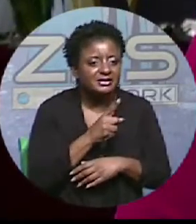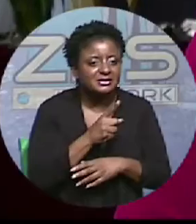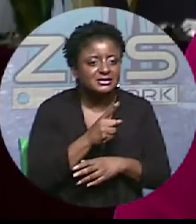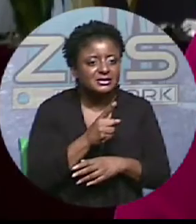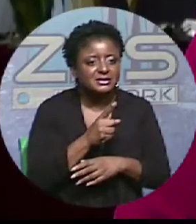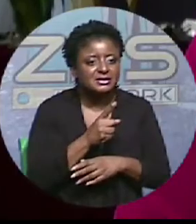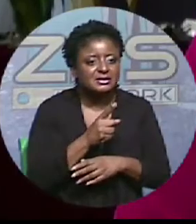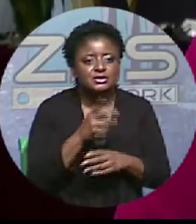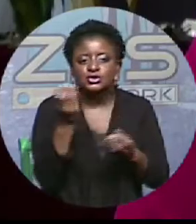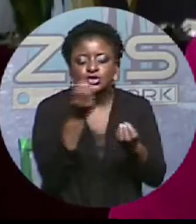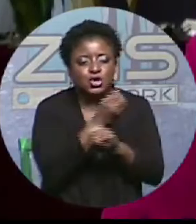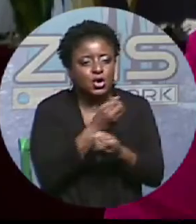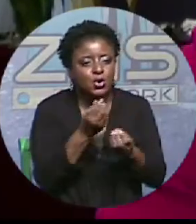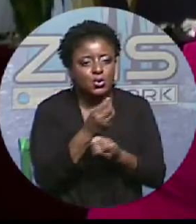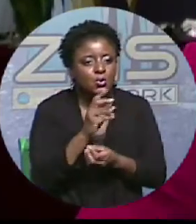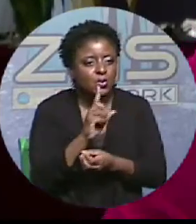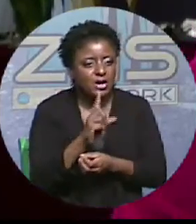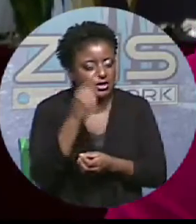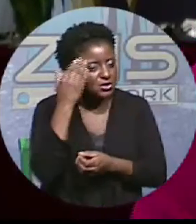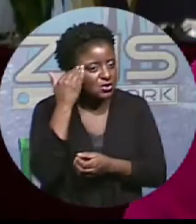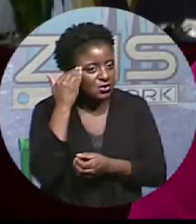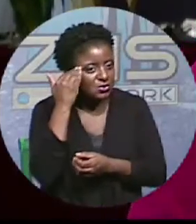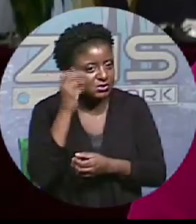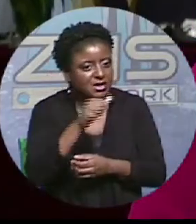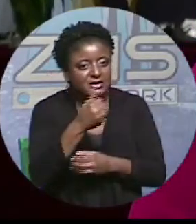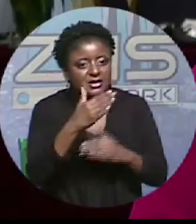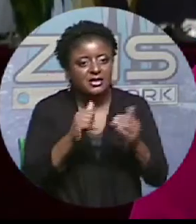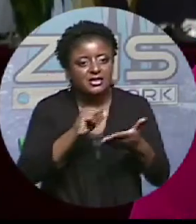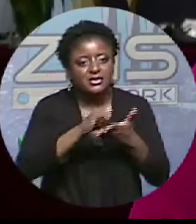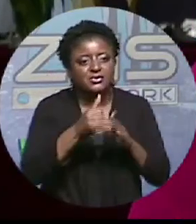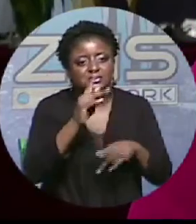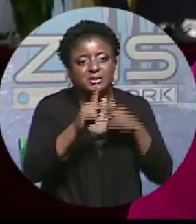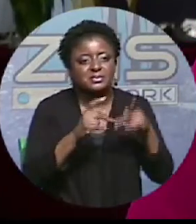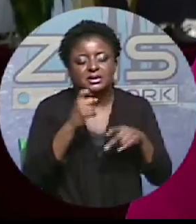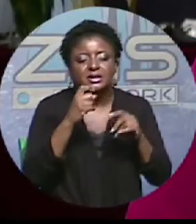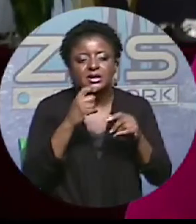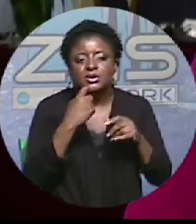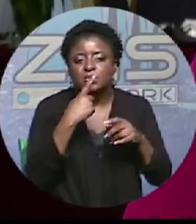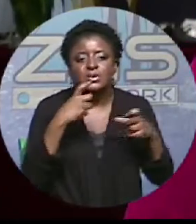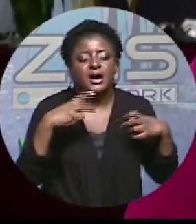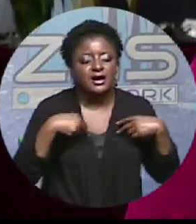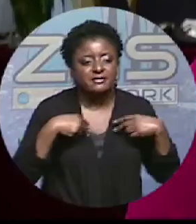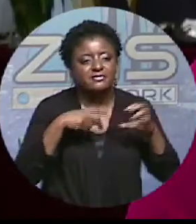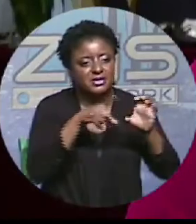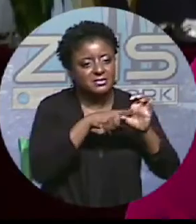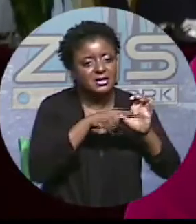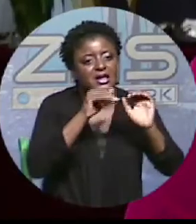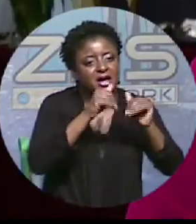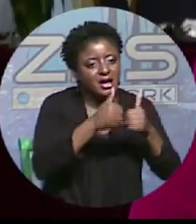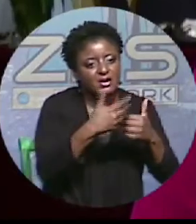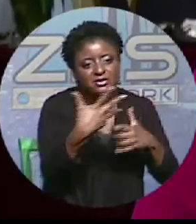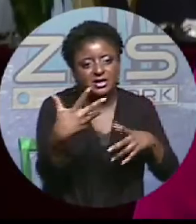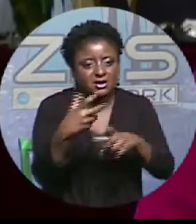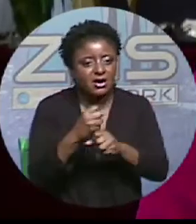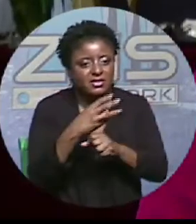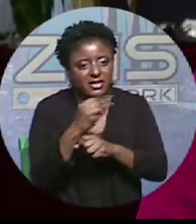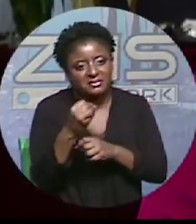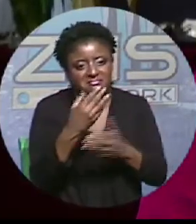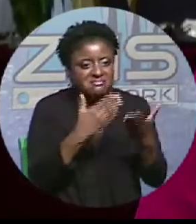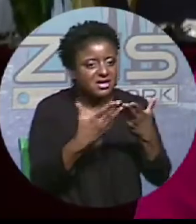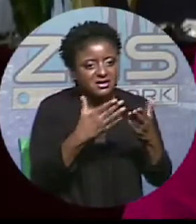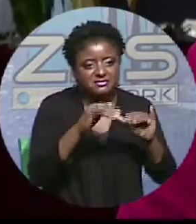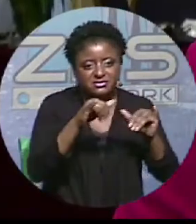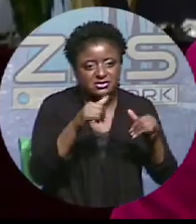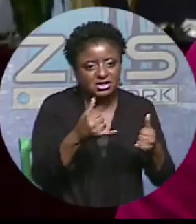that nobody knows, other than those persons who had those emails, how they came by them. And it may have been come by just by someone